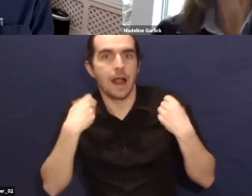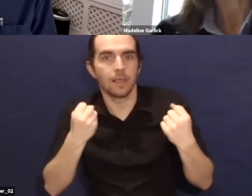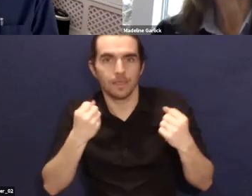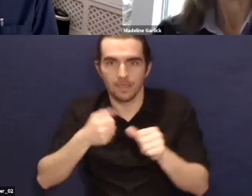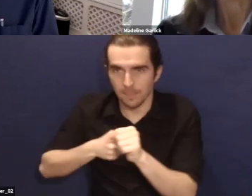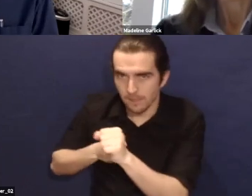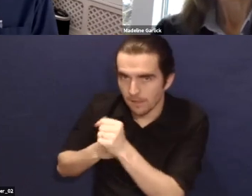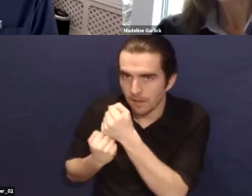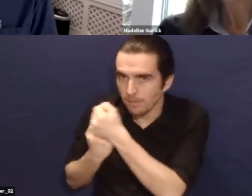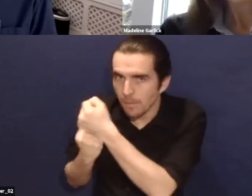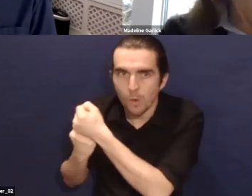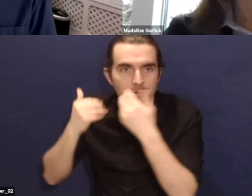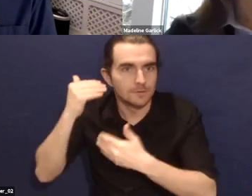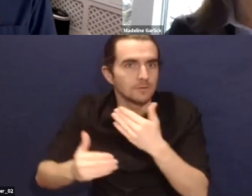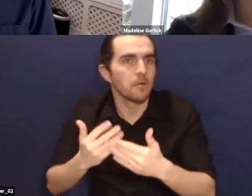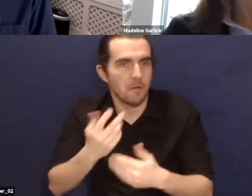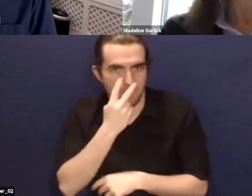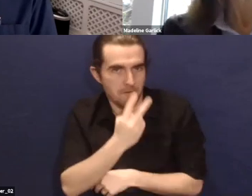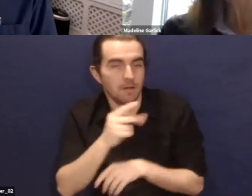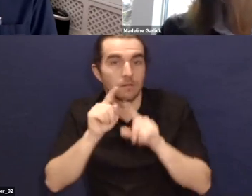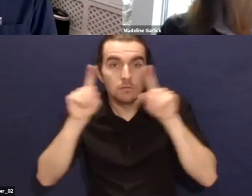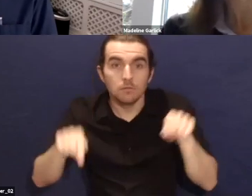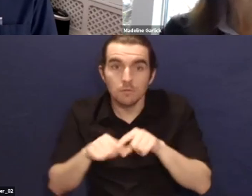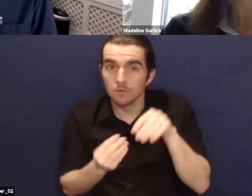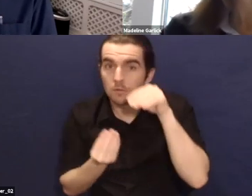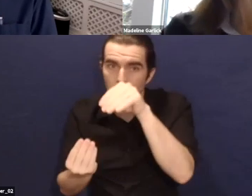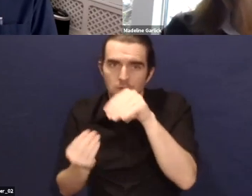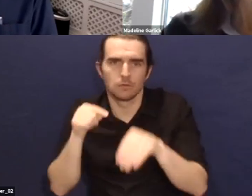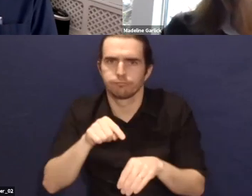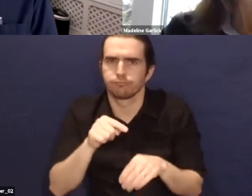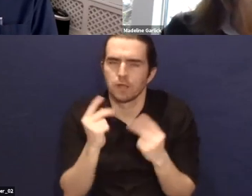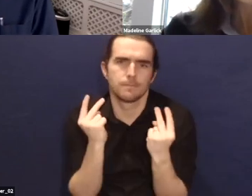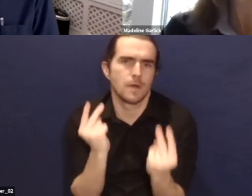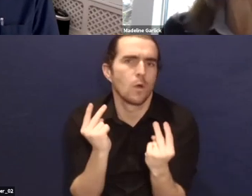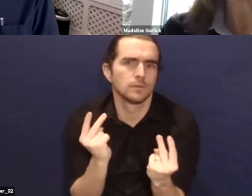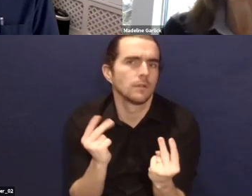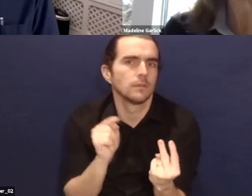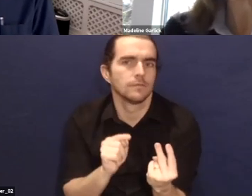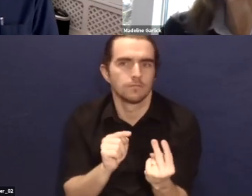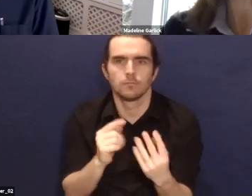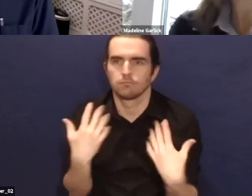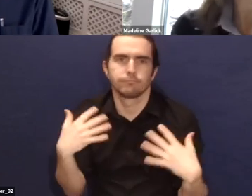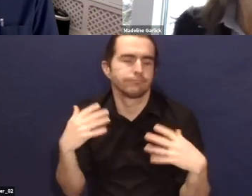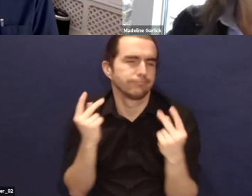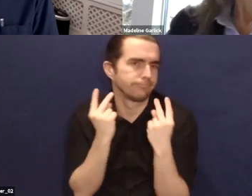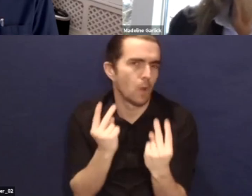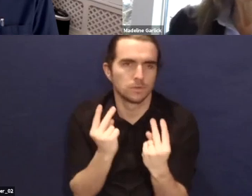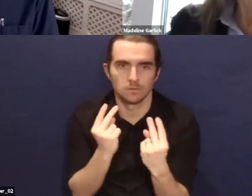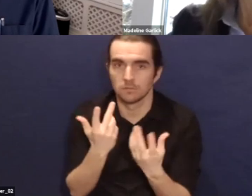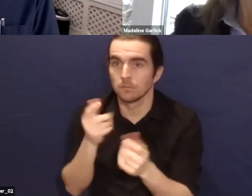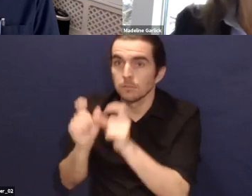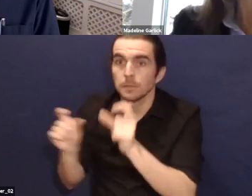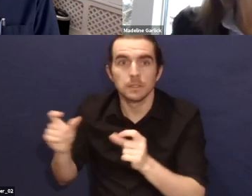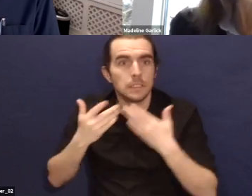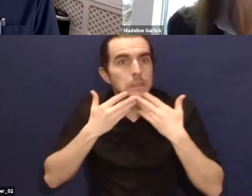refugees. So we've seen in many cases a positive measure in the sense that we have had states